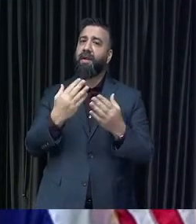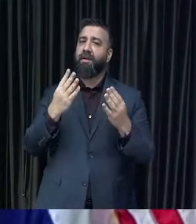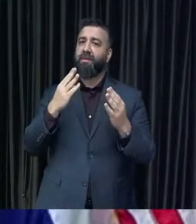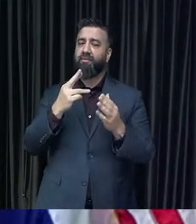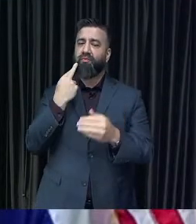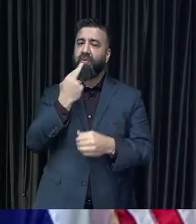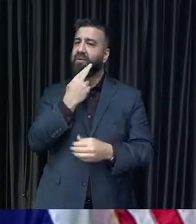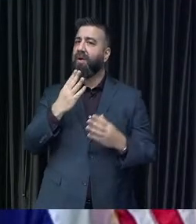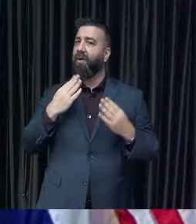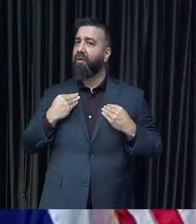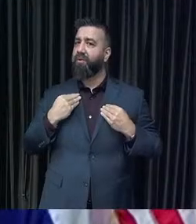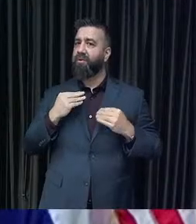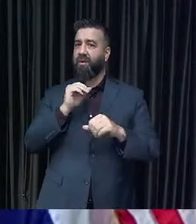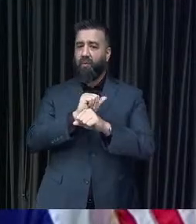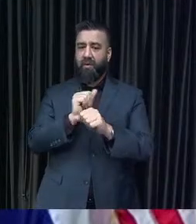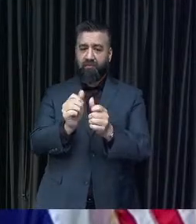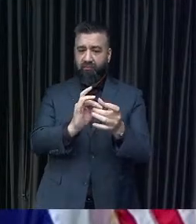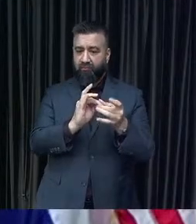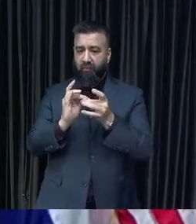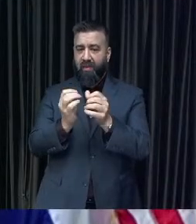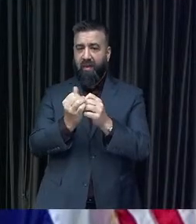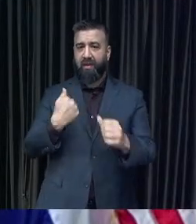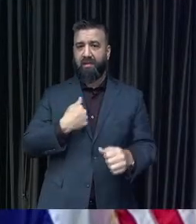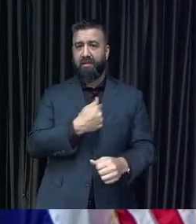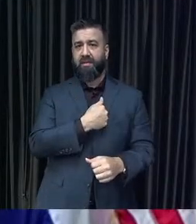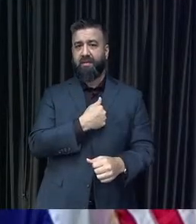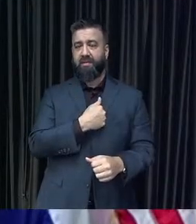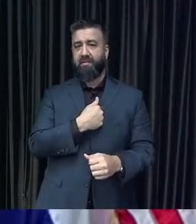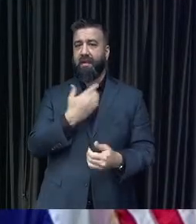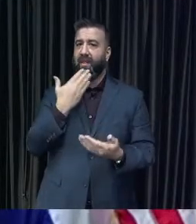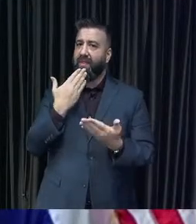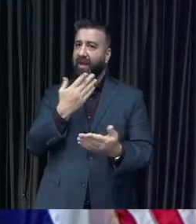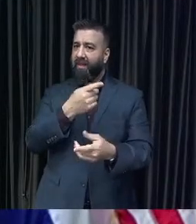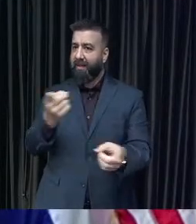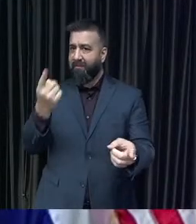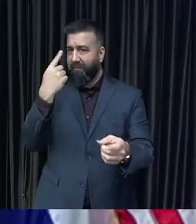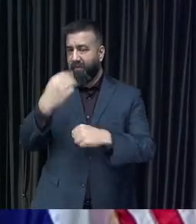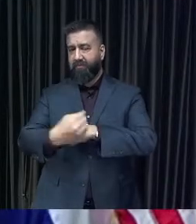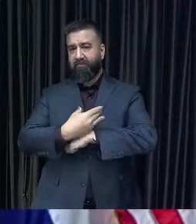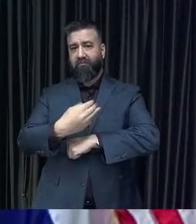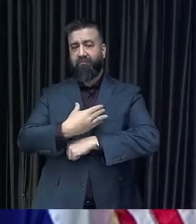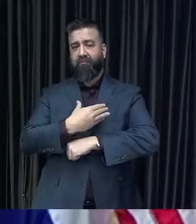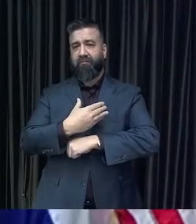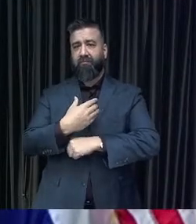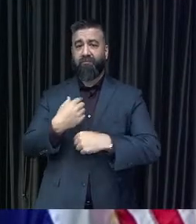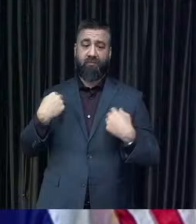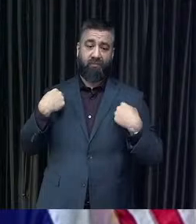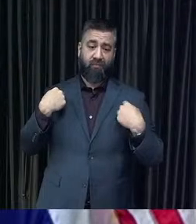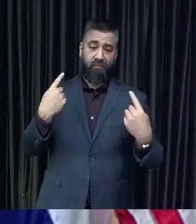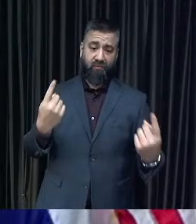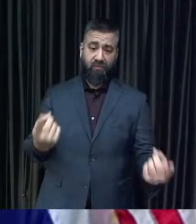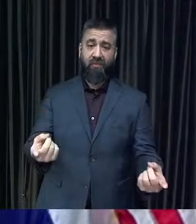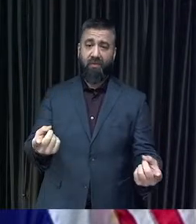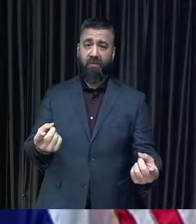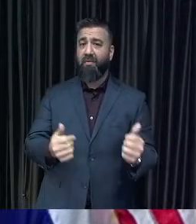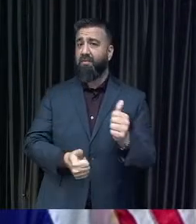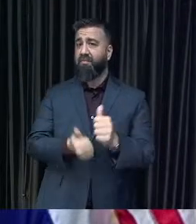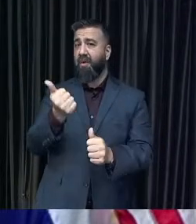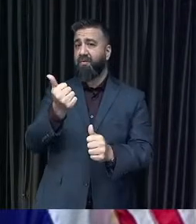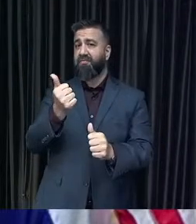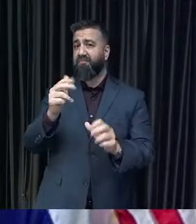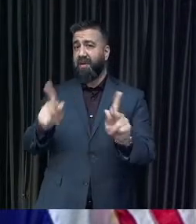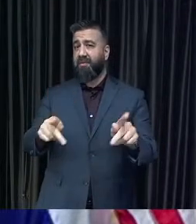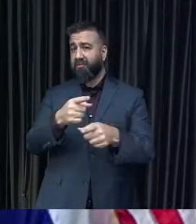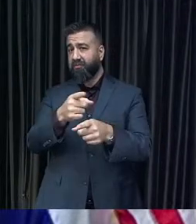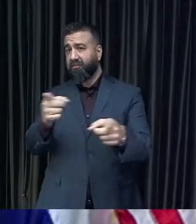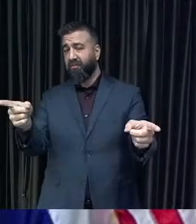who've worked with us, and I want to thank them for their collaboration. Throughout this pandemic, most community members have followed